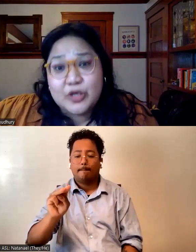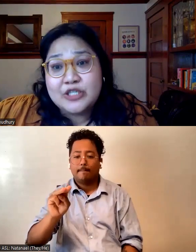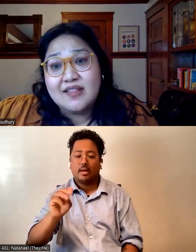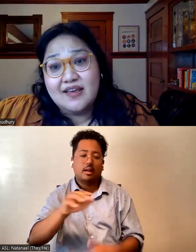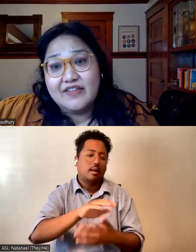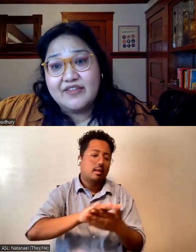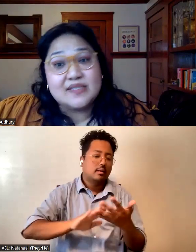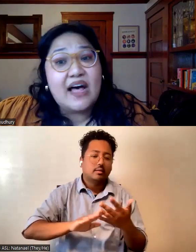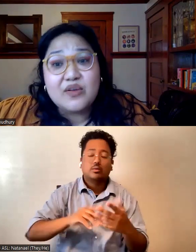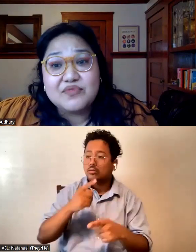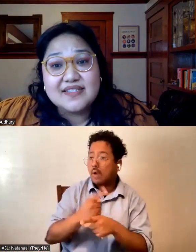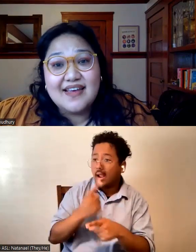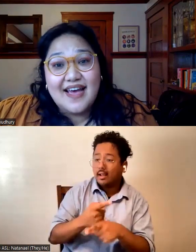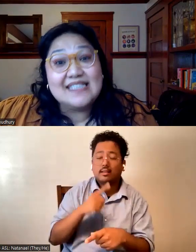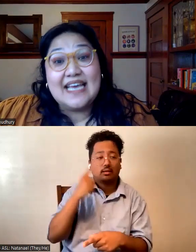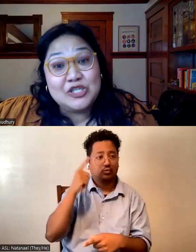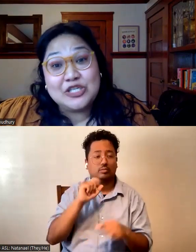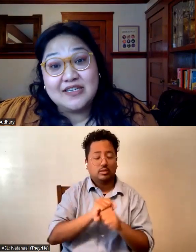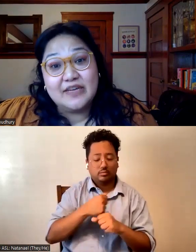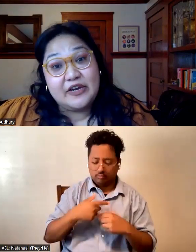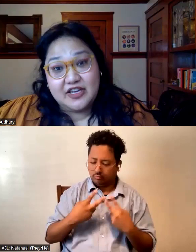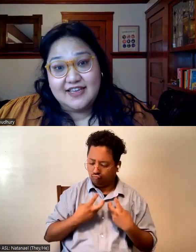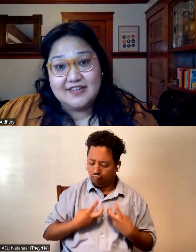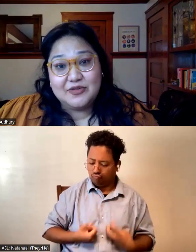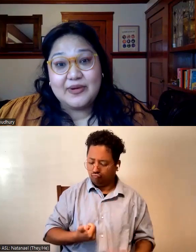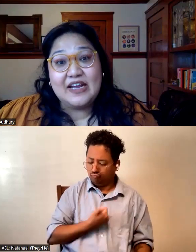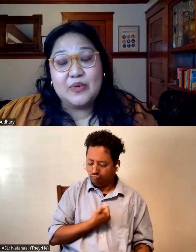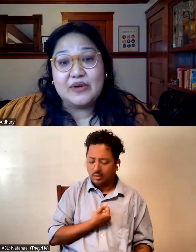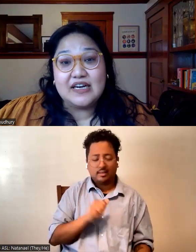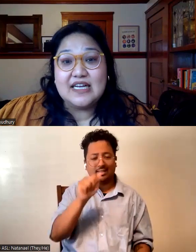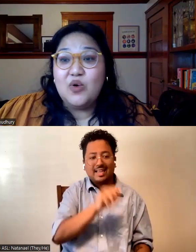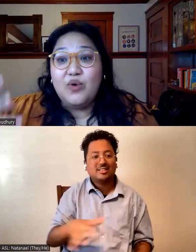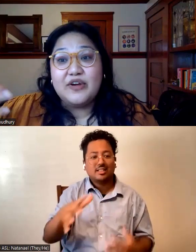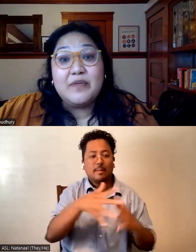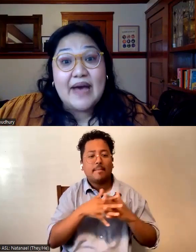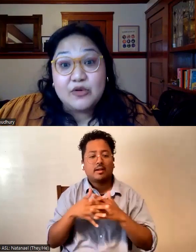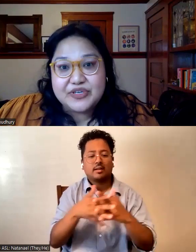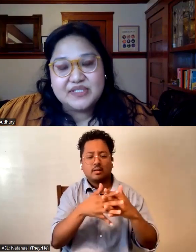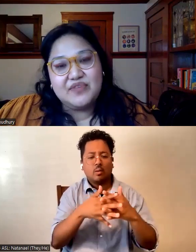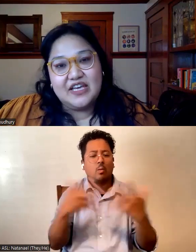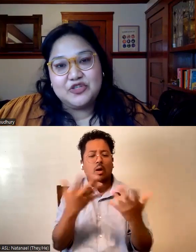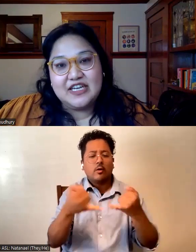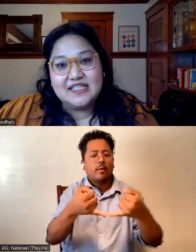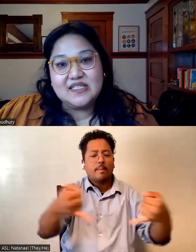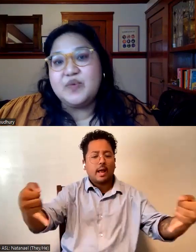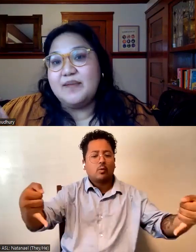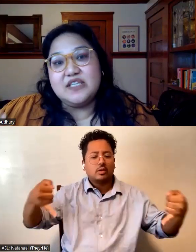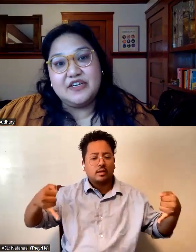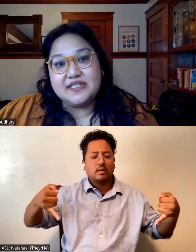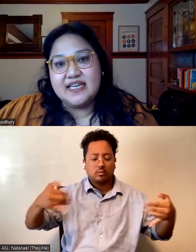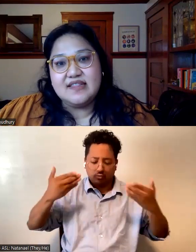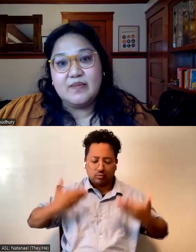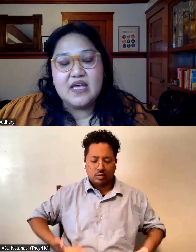we learn to think of ourselves as Asian American, right? Or what are the boundaries of Asianness as we